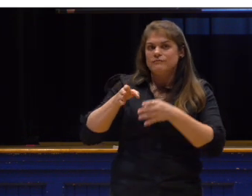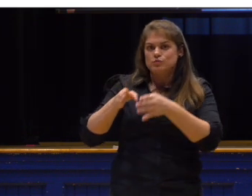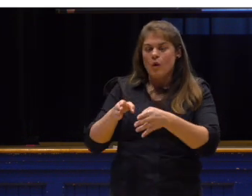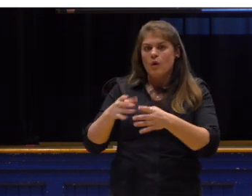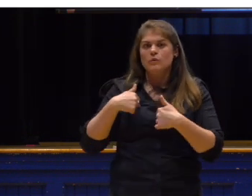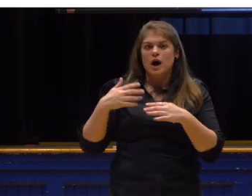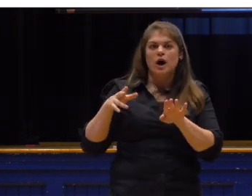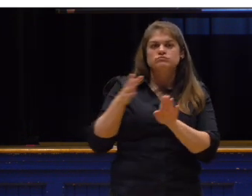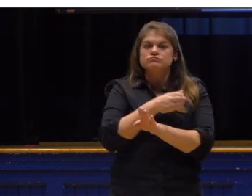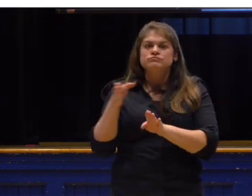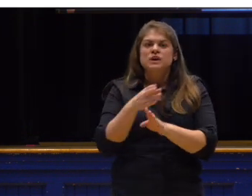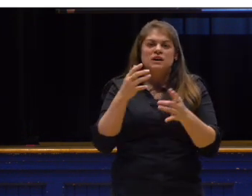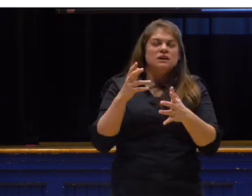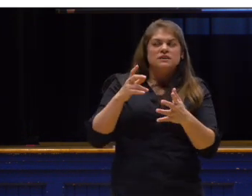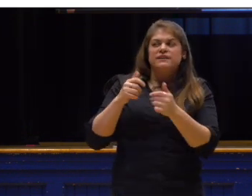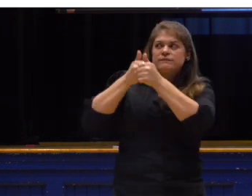geometry and land out there.